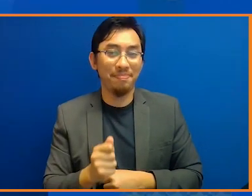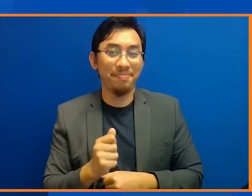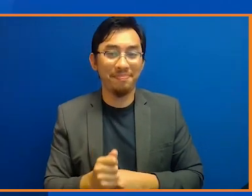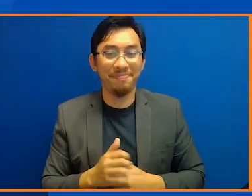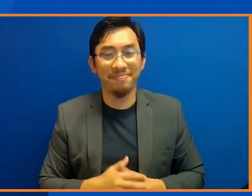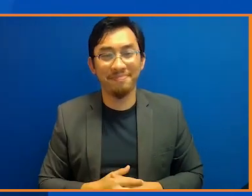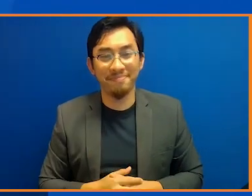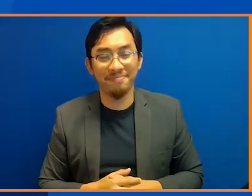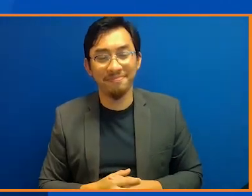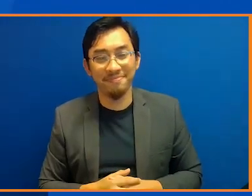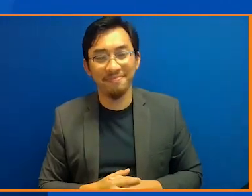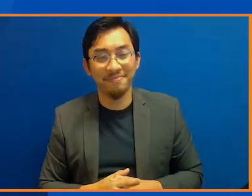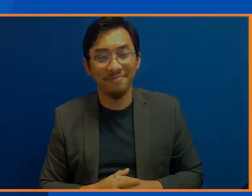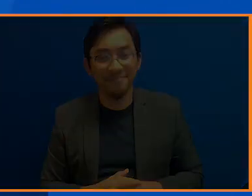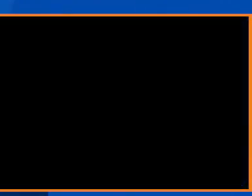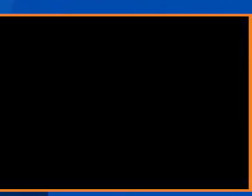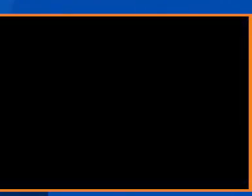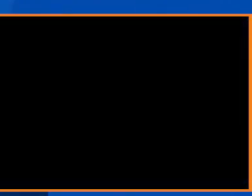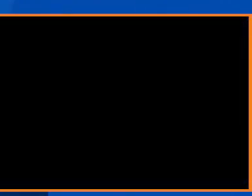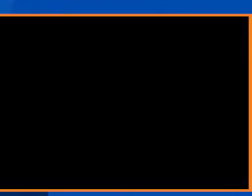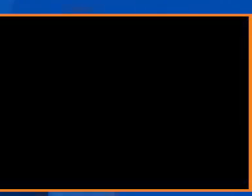wabarakatuh.